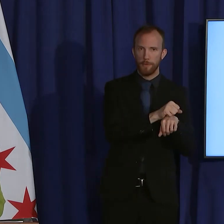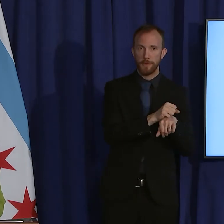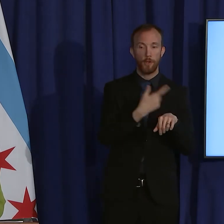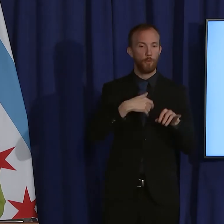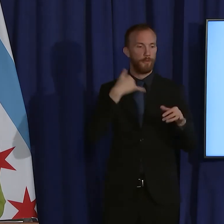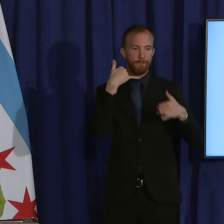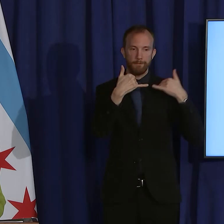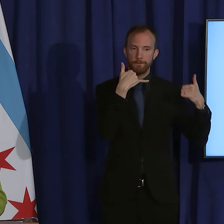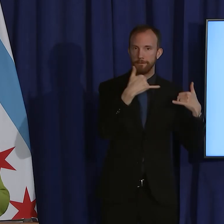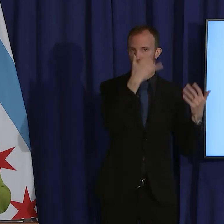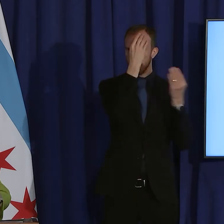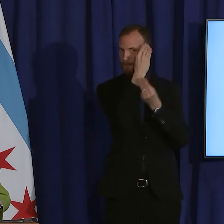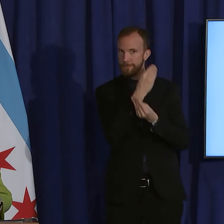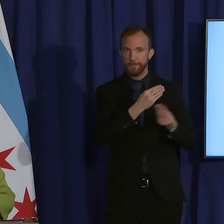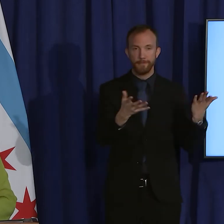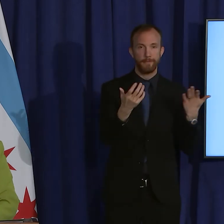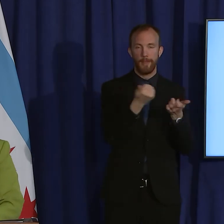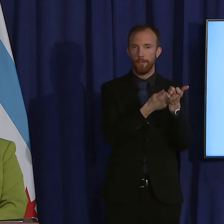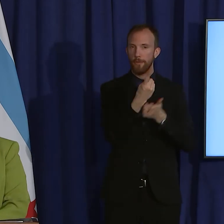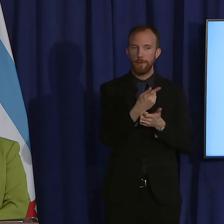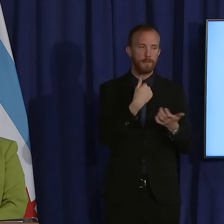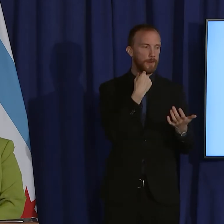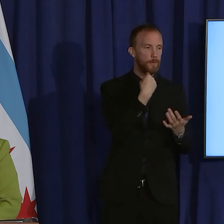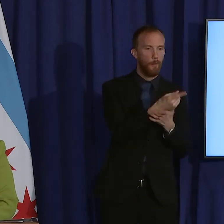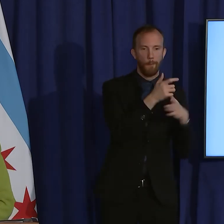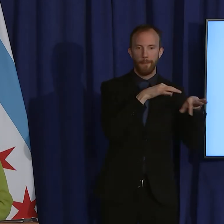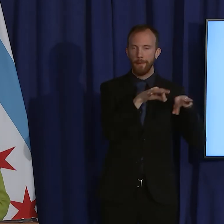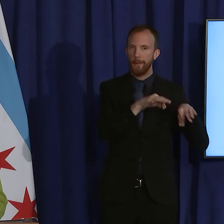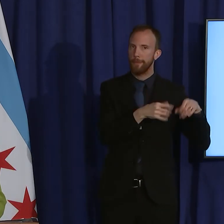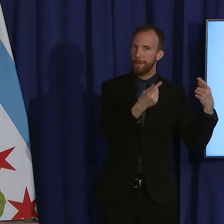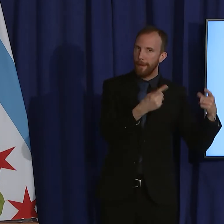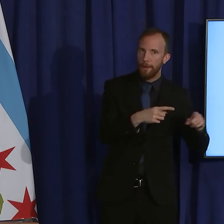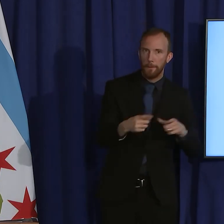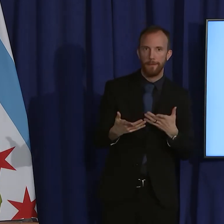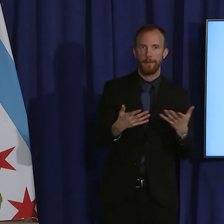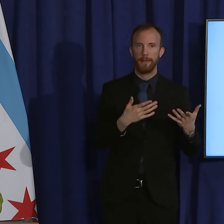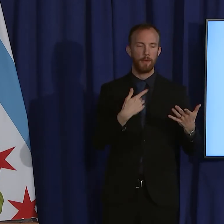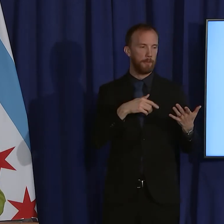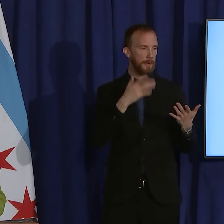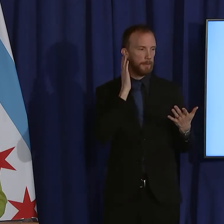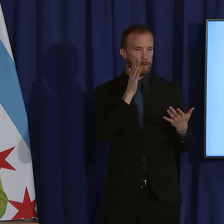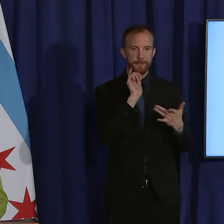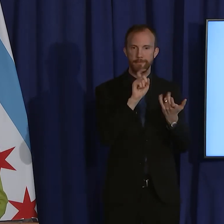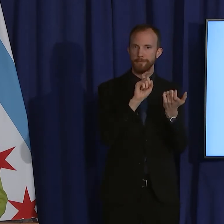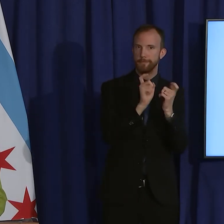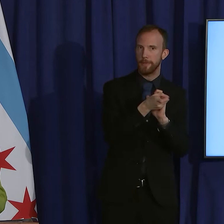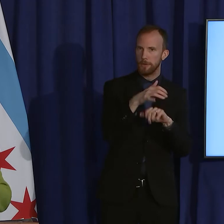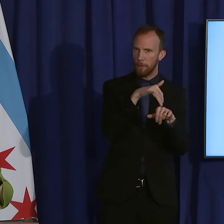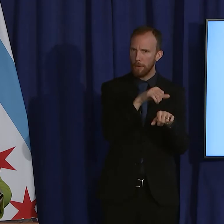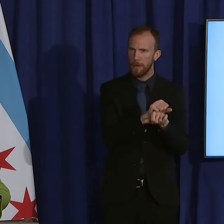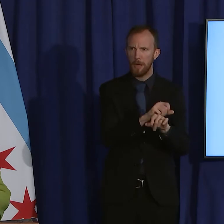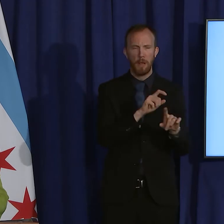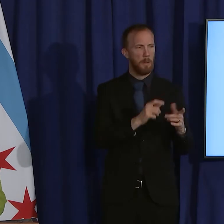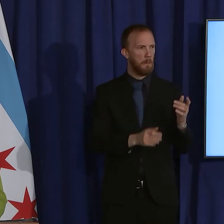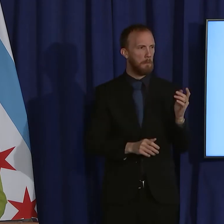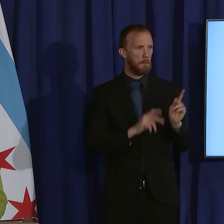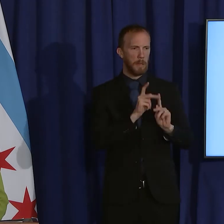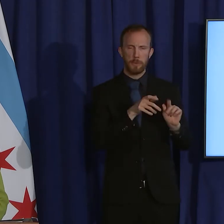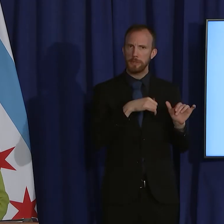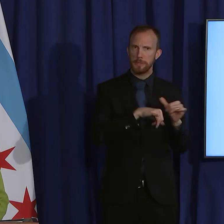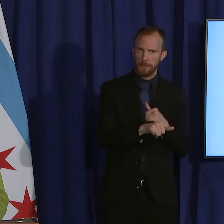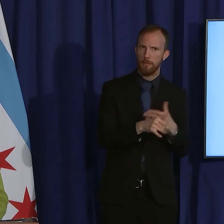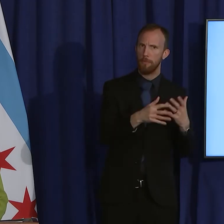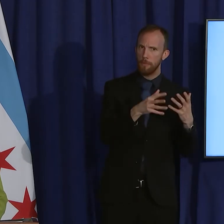an appointment to express what was happening, that we would be looking to reschedule. People broadly continue to be interested in